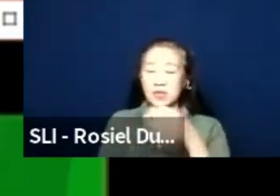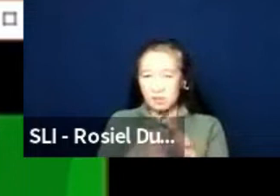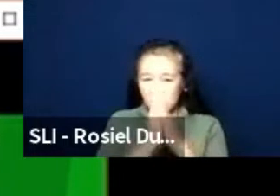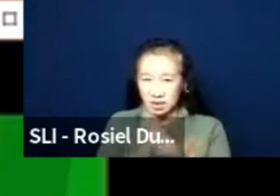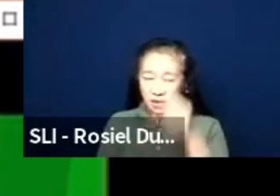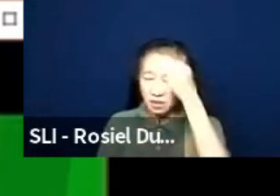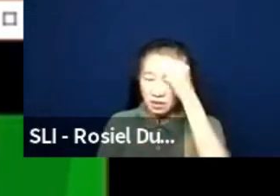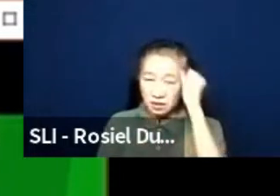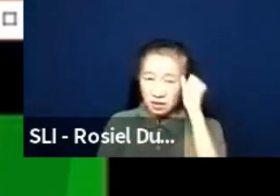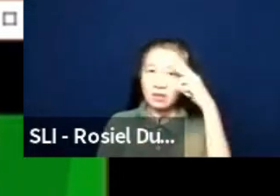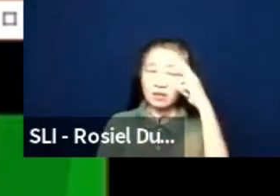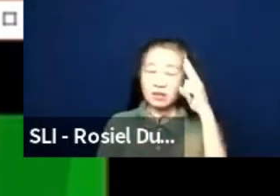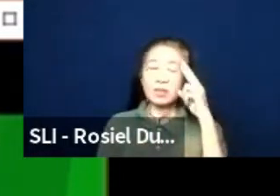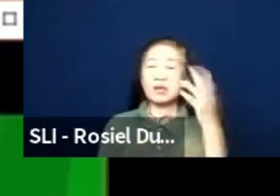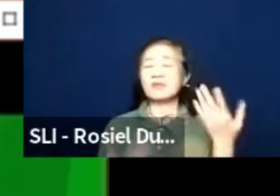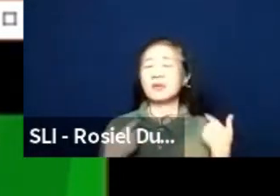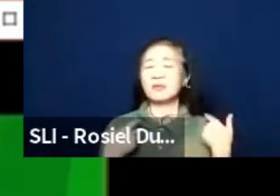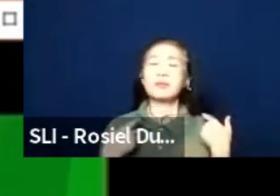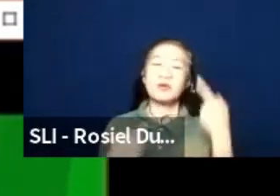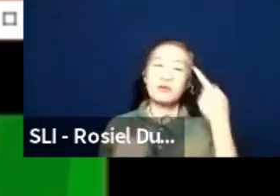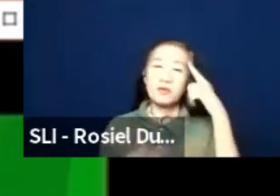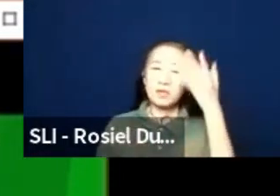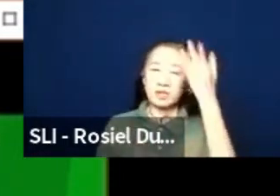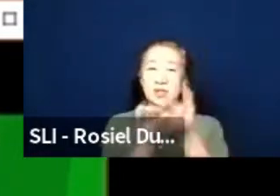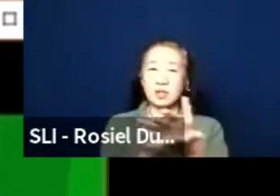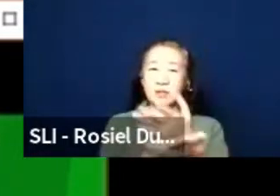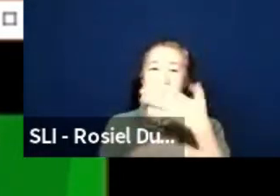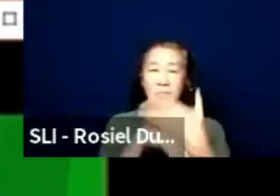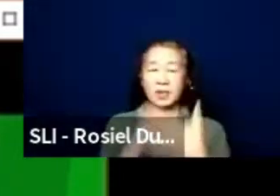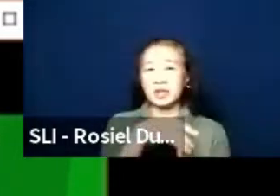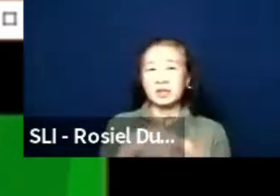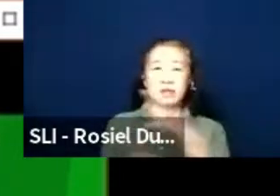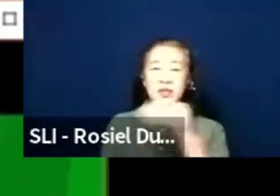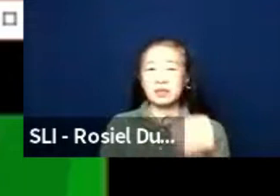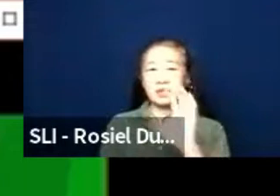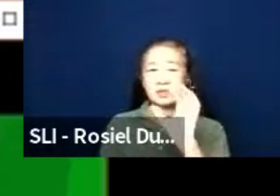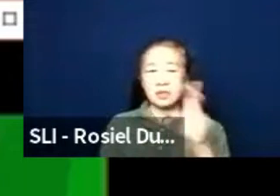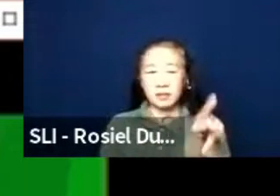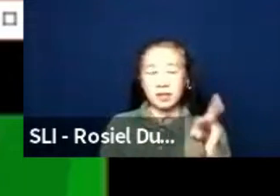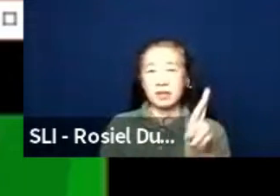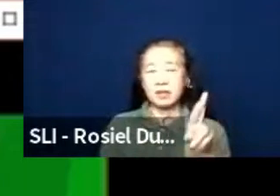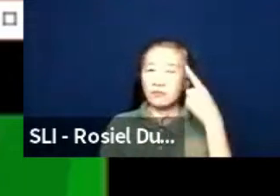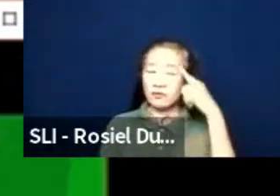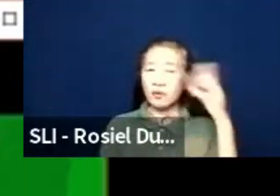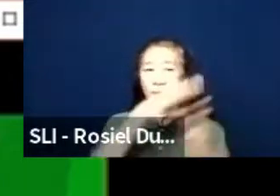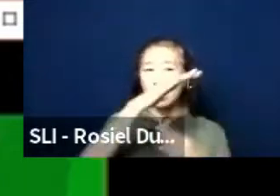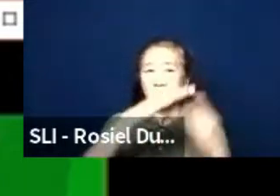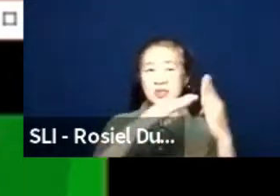of training exclusive on Stop the Bleed and the CPR or basic life support.